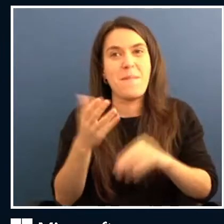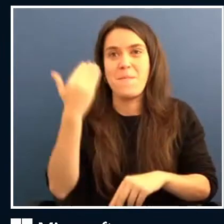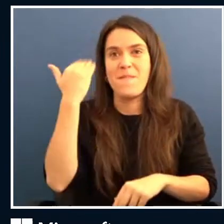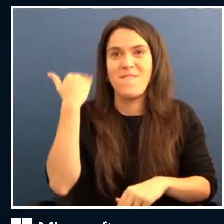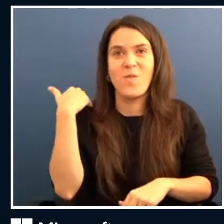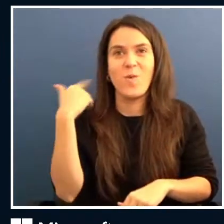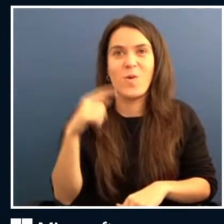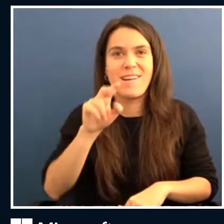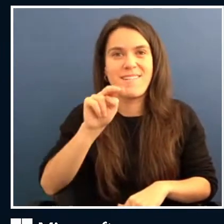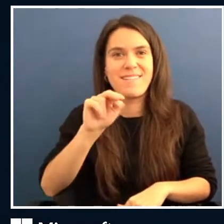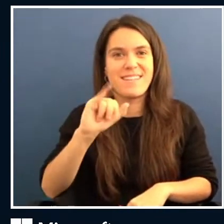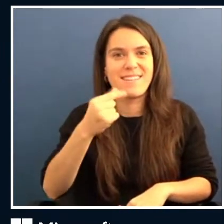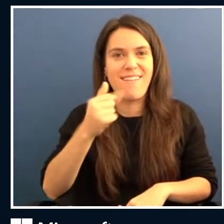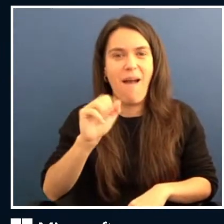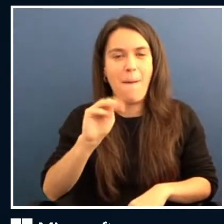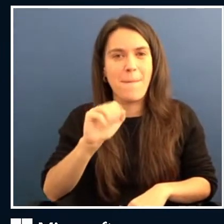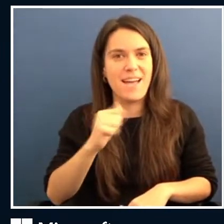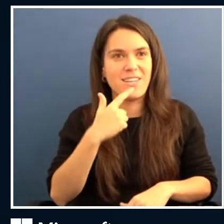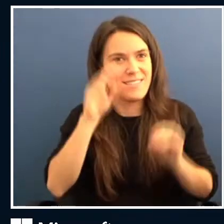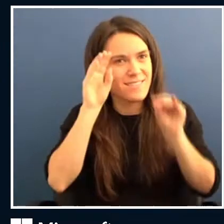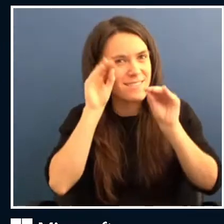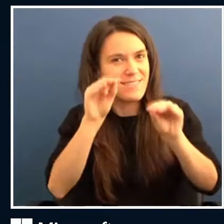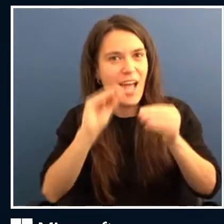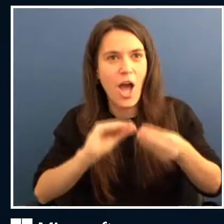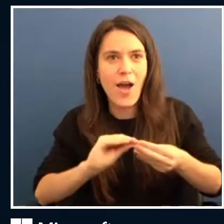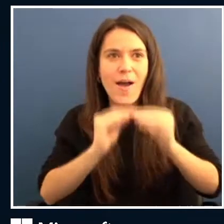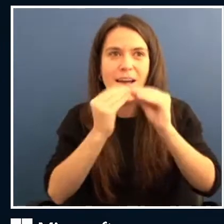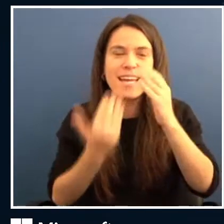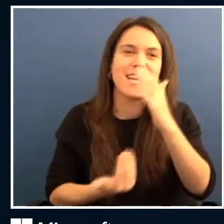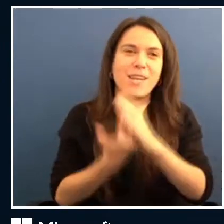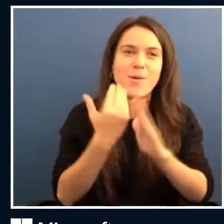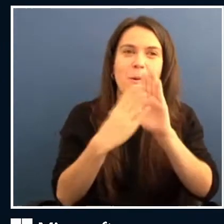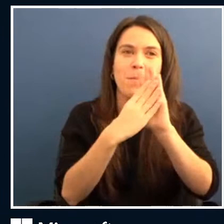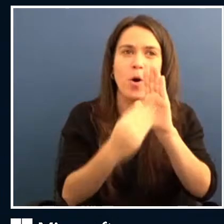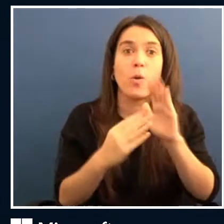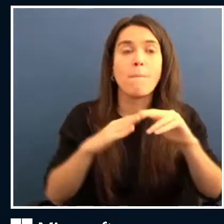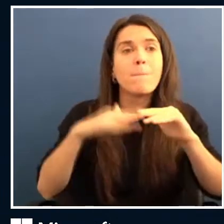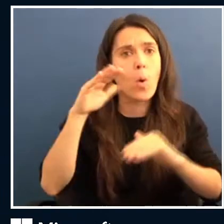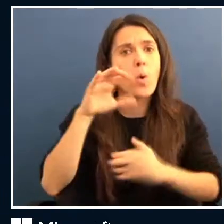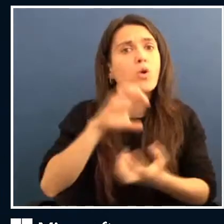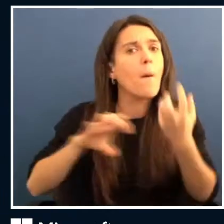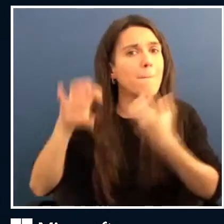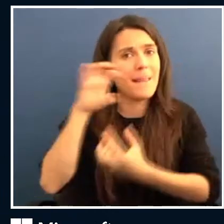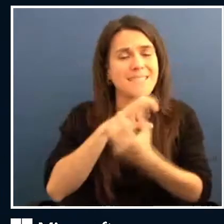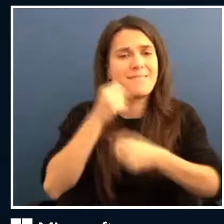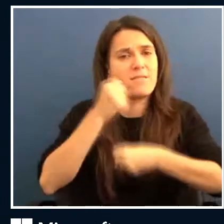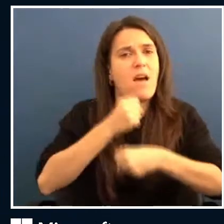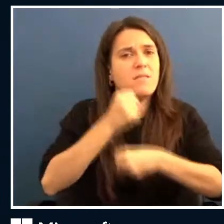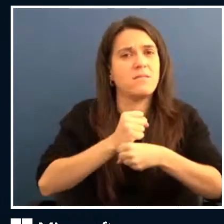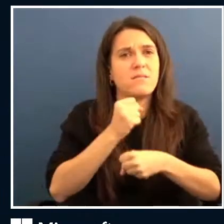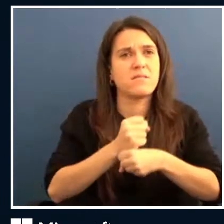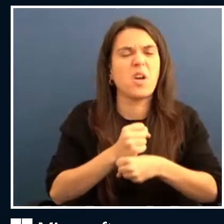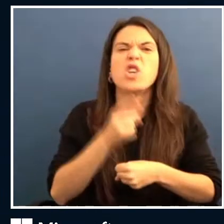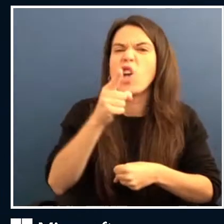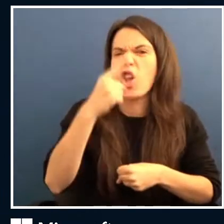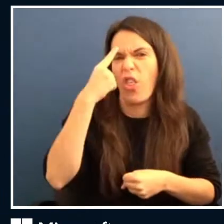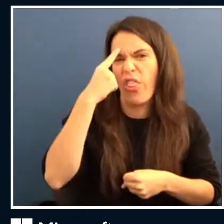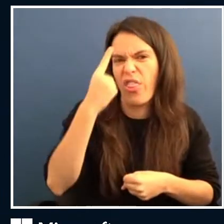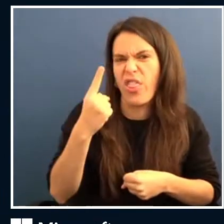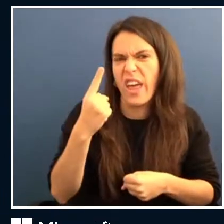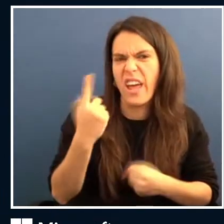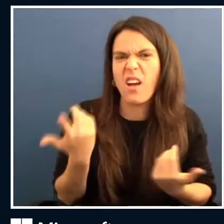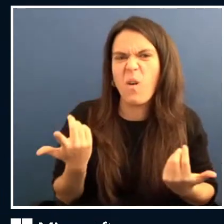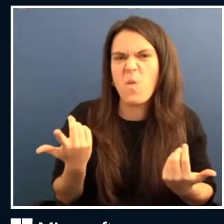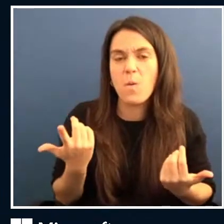how to train TensorFlow model, which is a more complex task. So do you think there is like the pros and